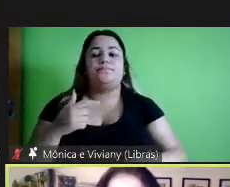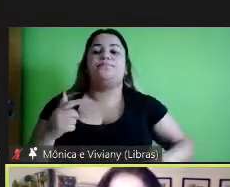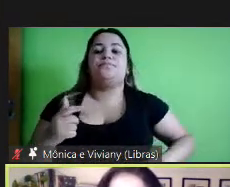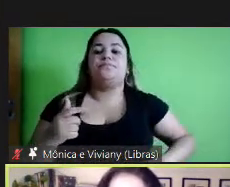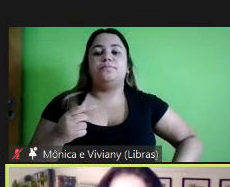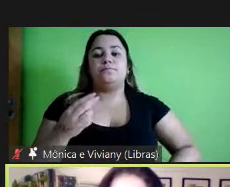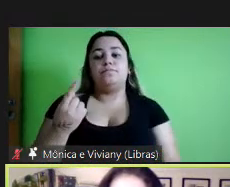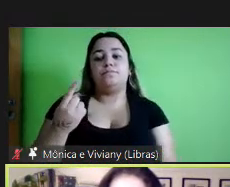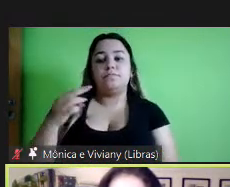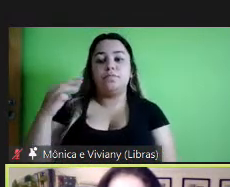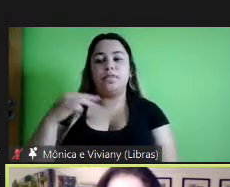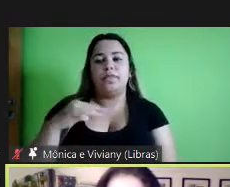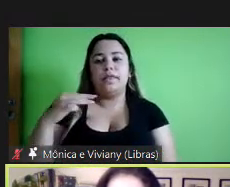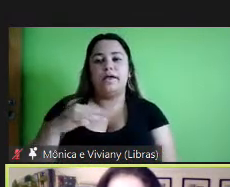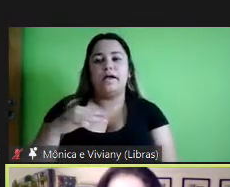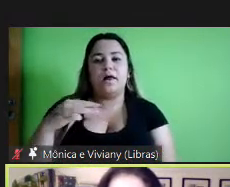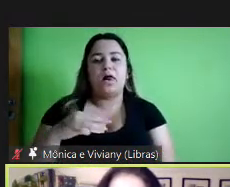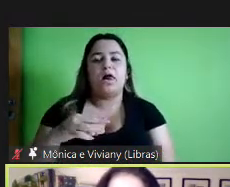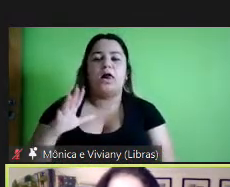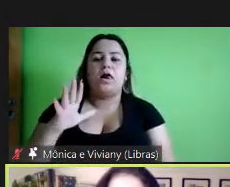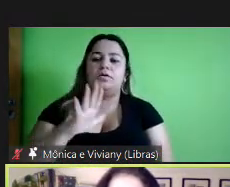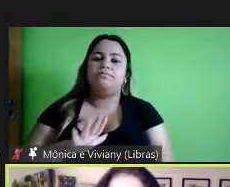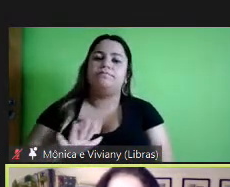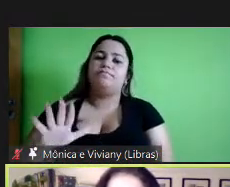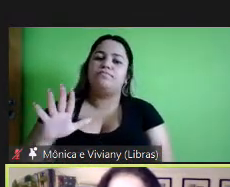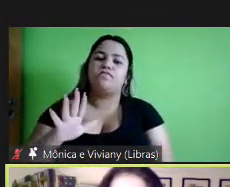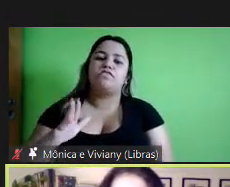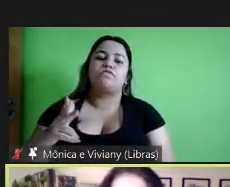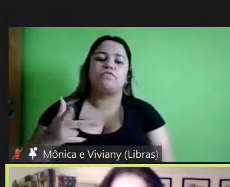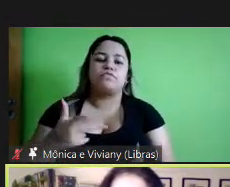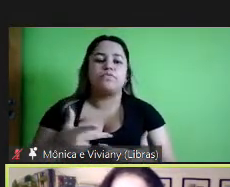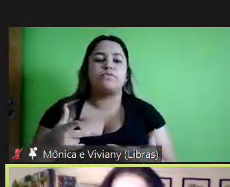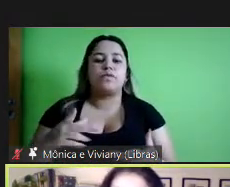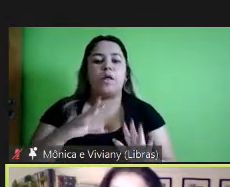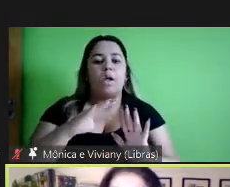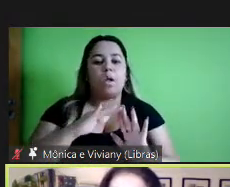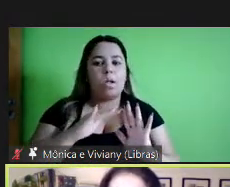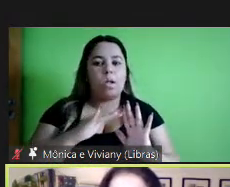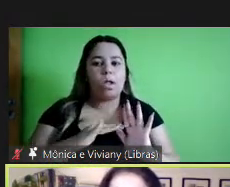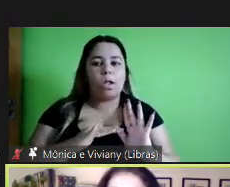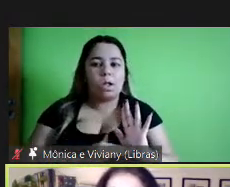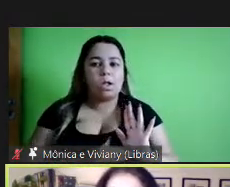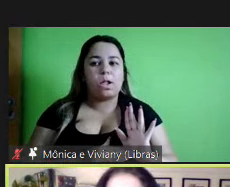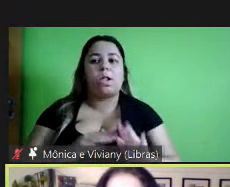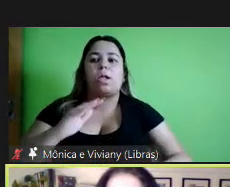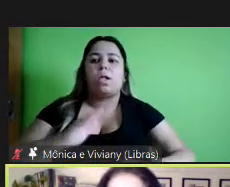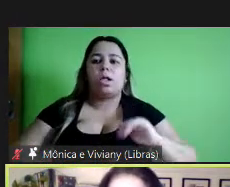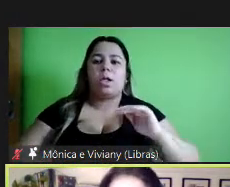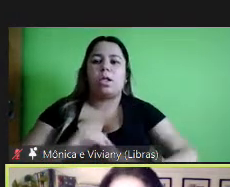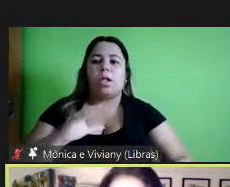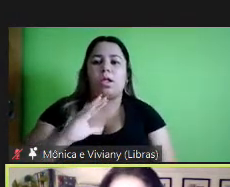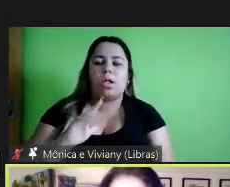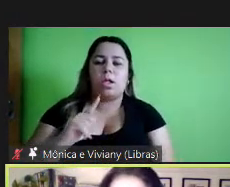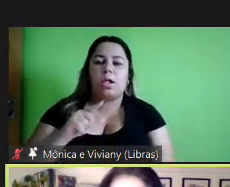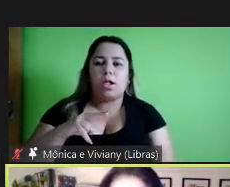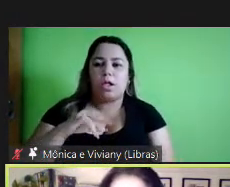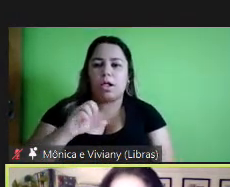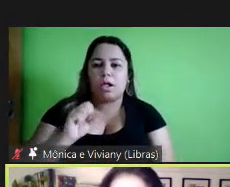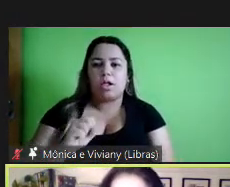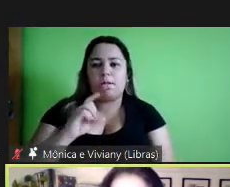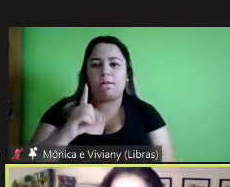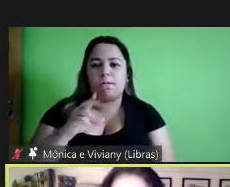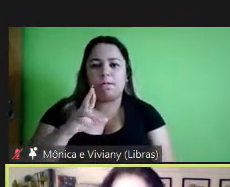the Canadian Clinical Practice Guidelines, but then I will pass it on to Dr. Piccinini Maniz, who will review the 5 A's of obesity